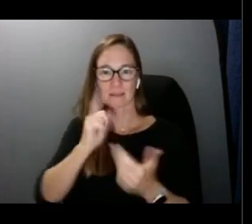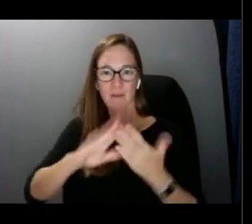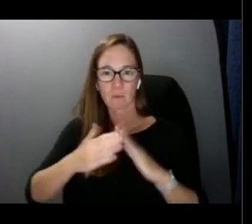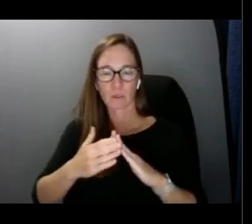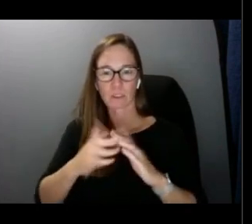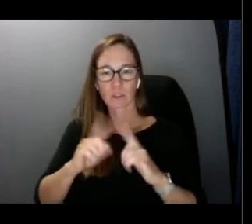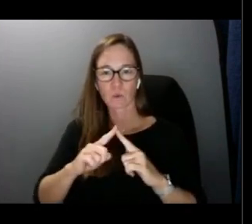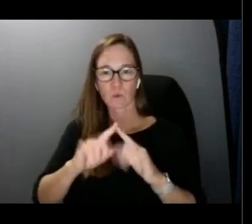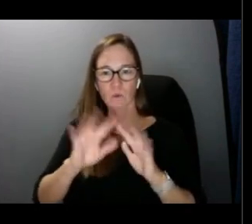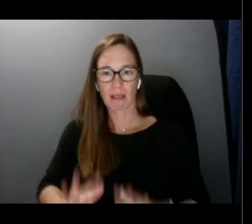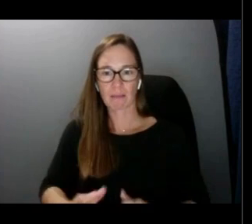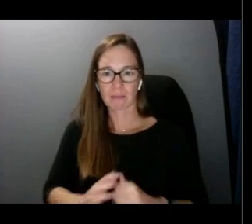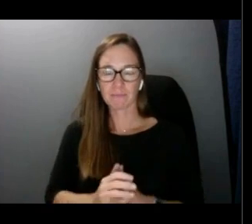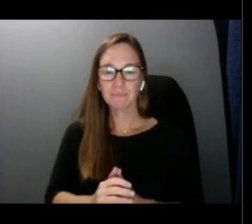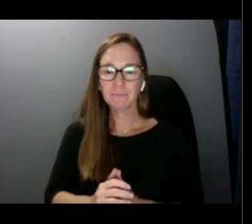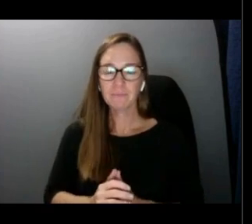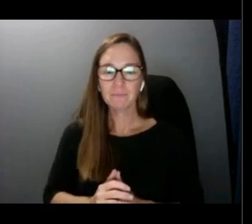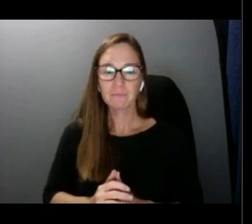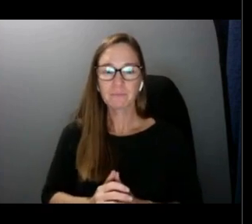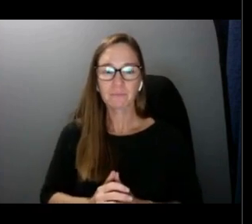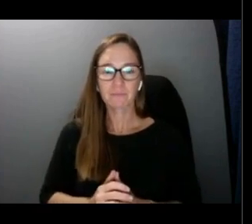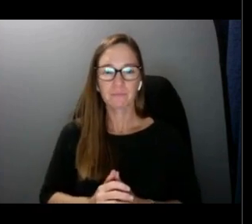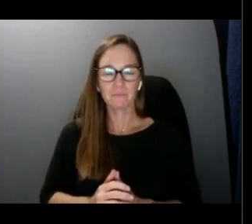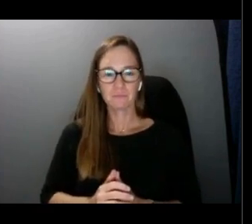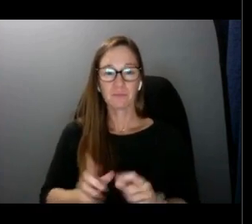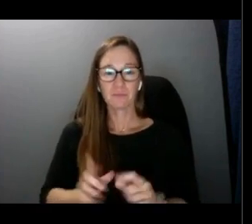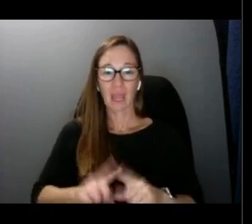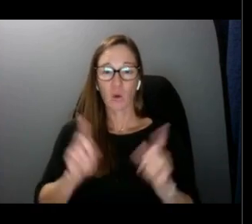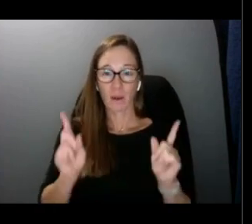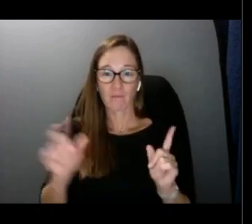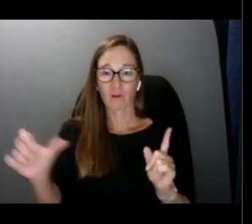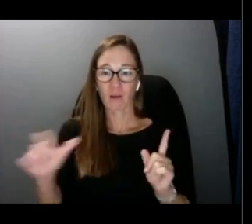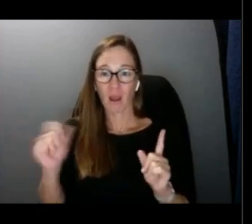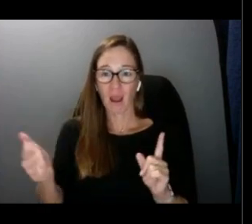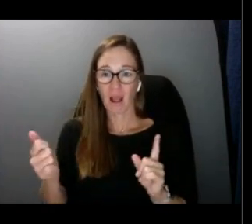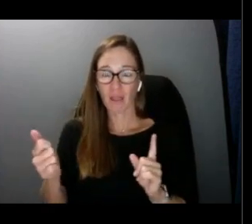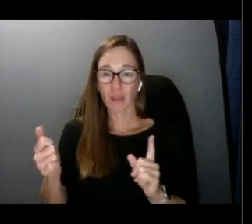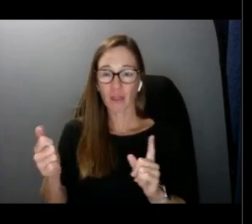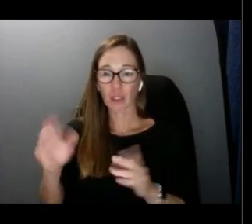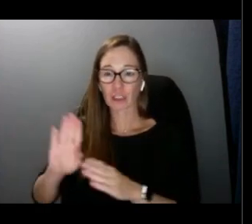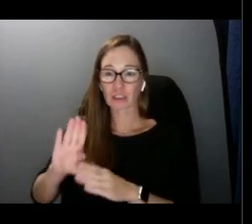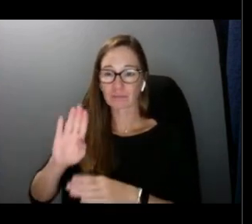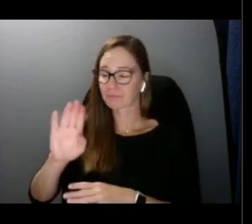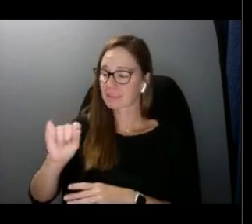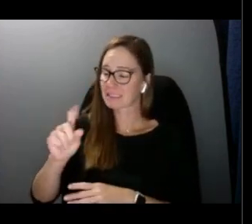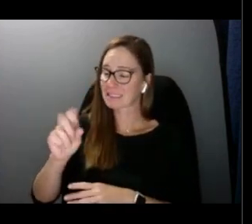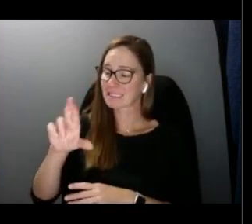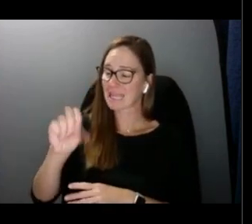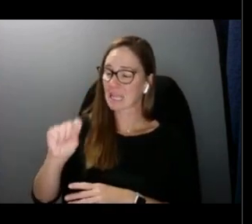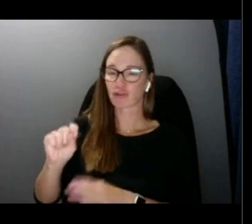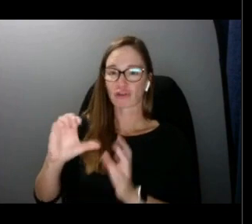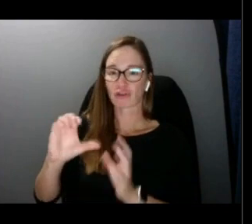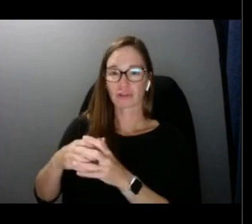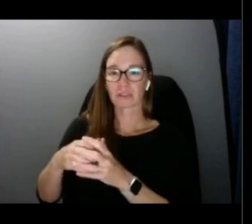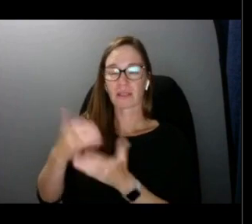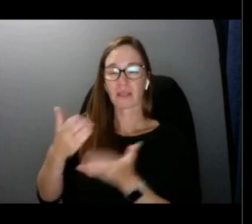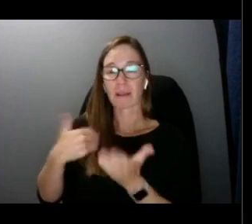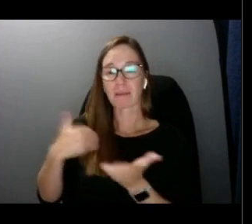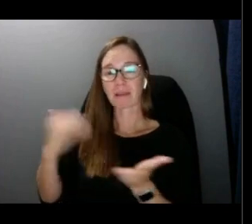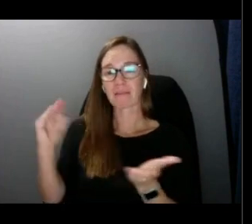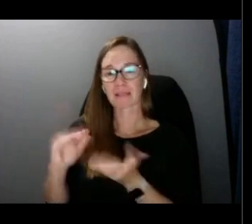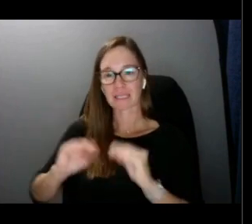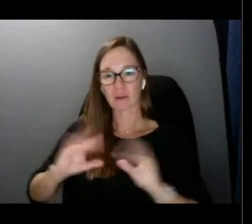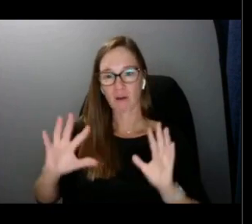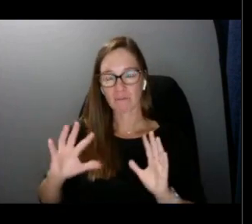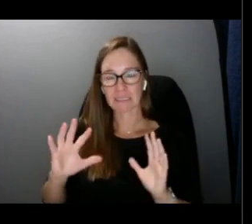to climate. Um, However, other sectors that may have slightly less